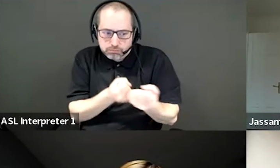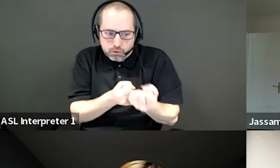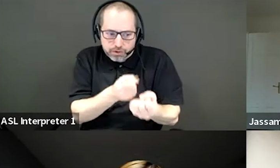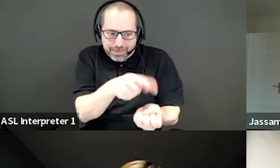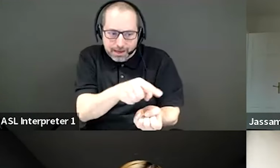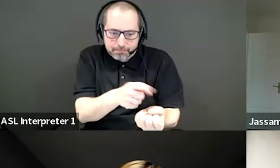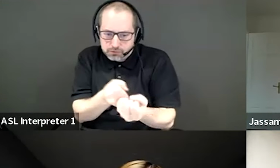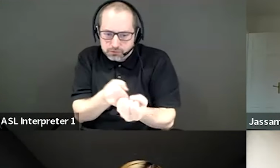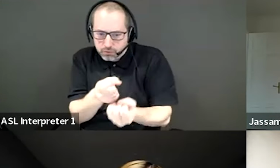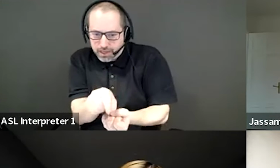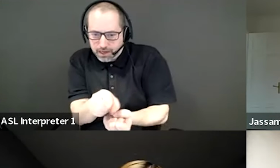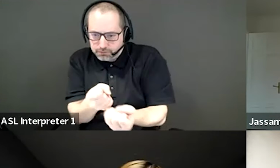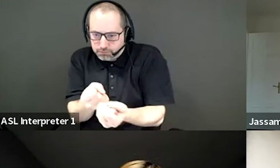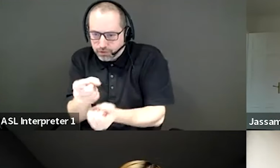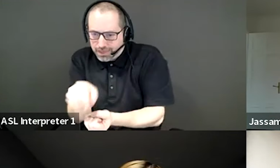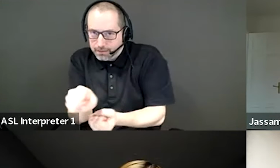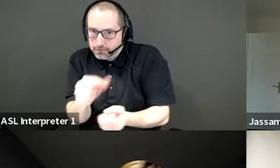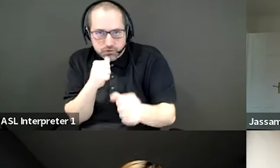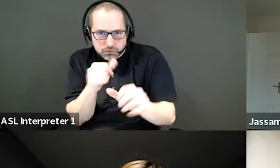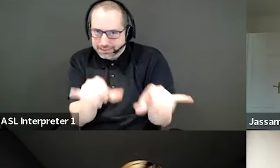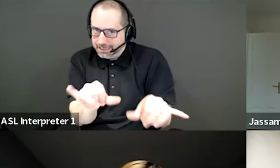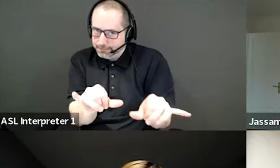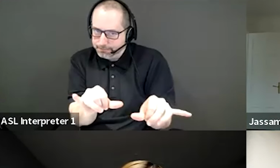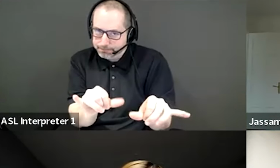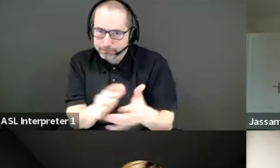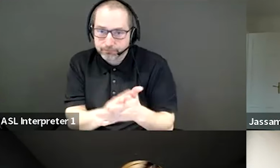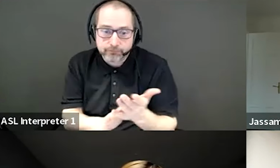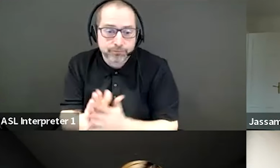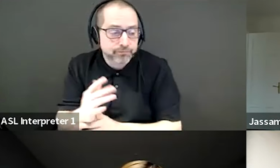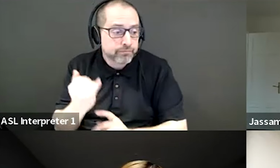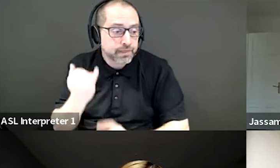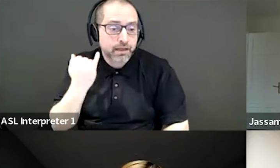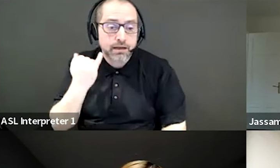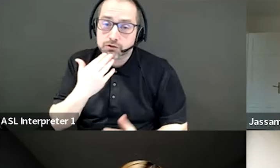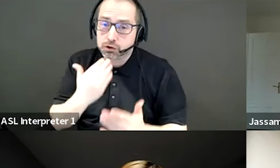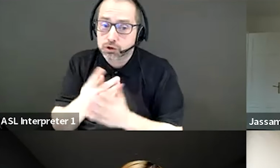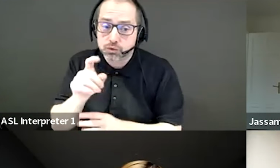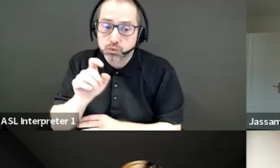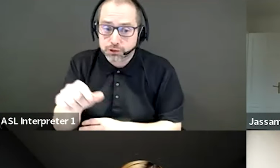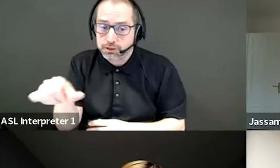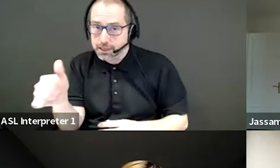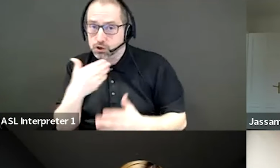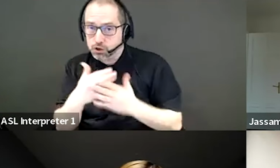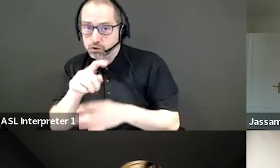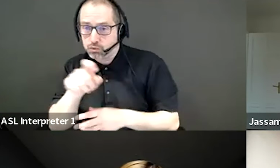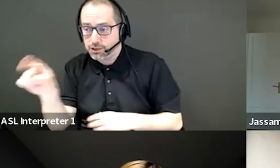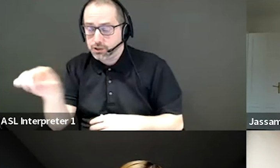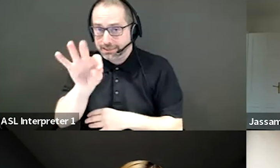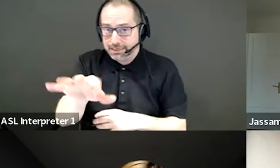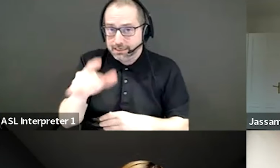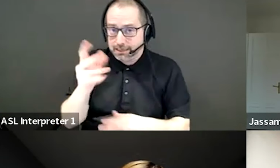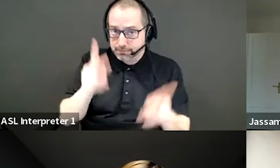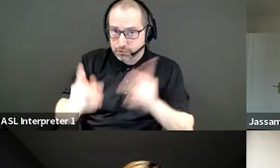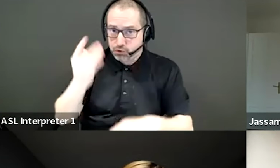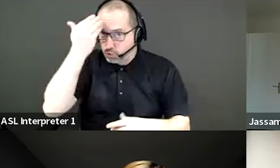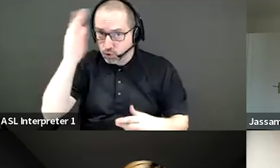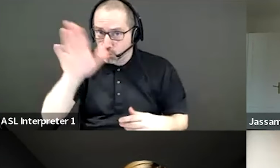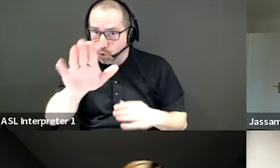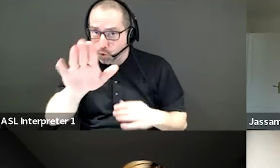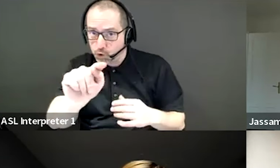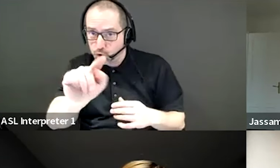Which is really another question for those that aren't as familiar with your tools, and I know they will be after this, hopefully go